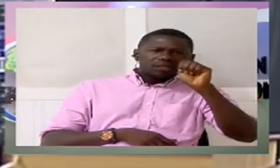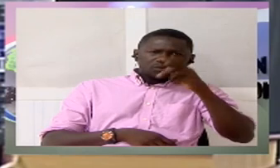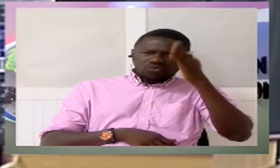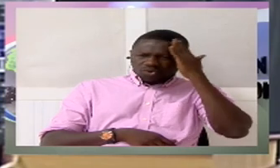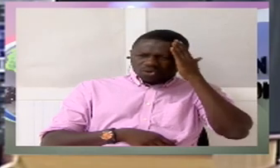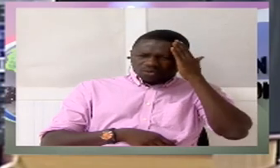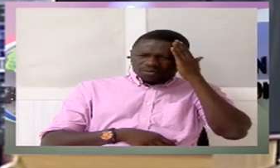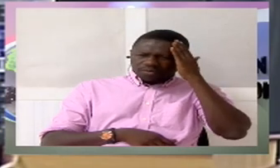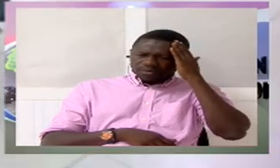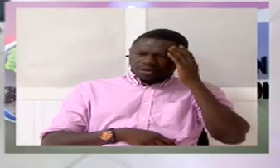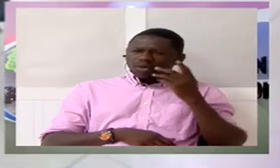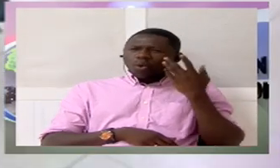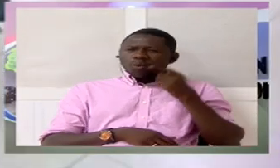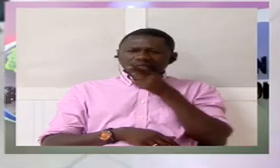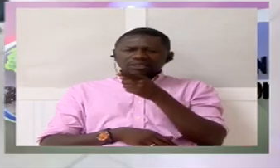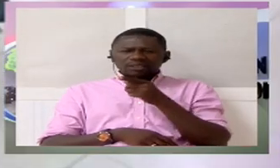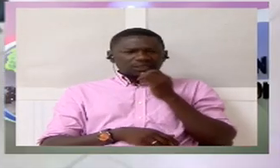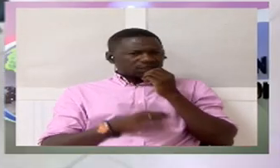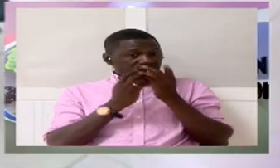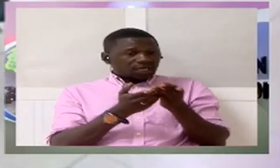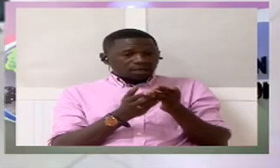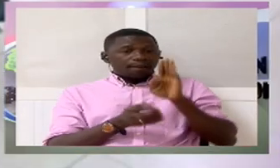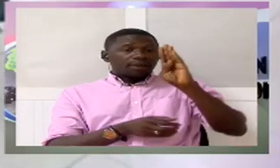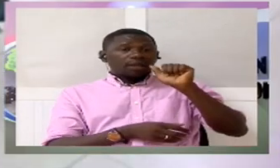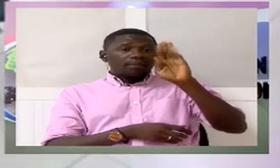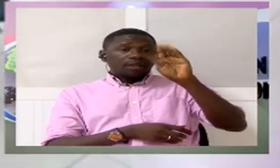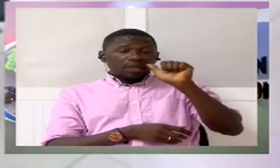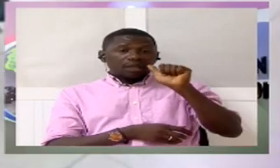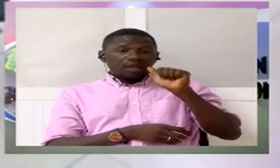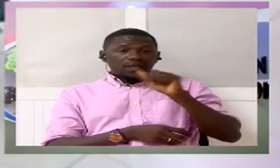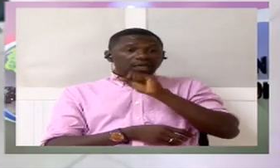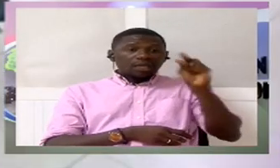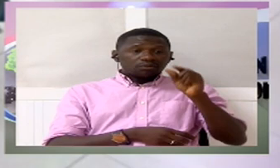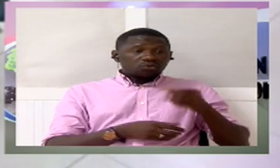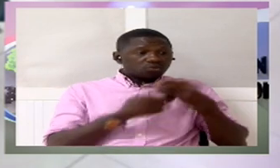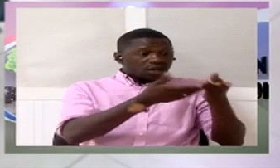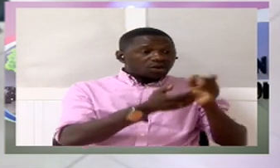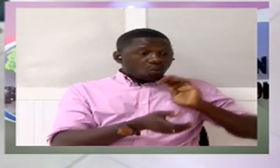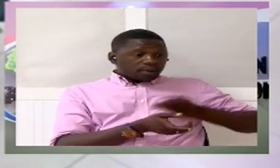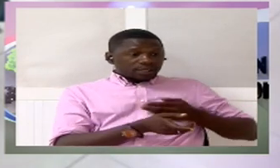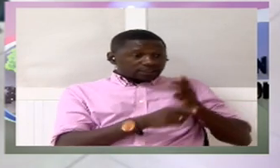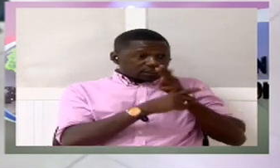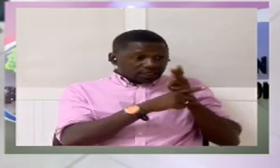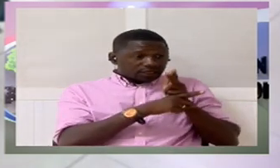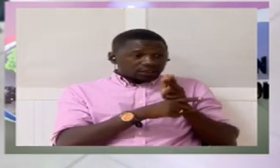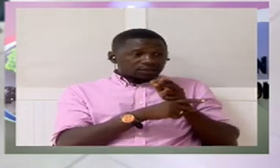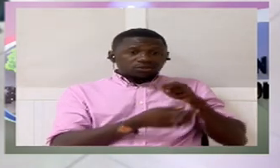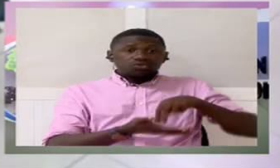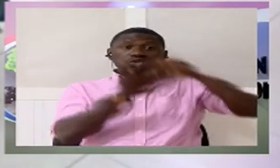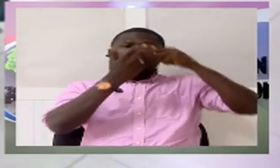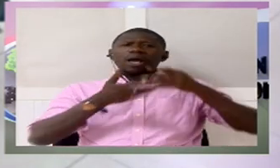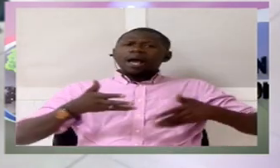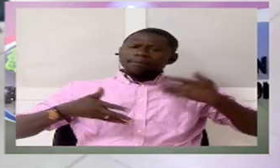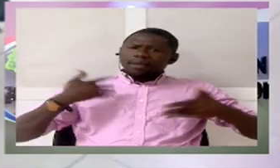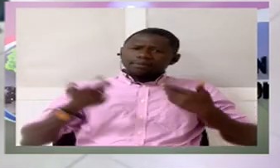to for Sana. When she mentioned Baba Job's name to Sana, Sana kidita. Sana jumped. A contanta. She was